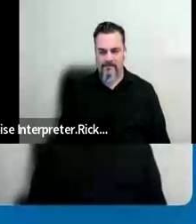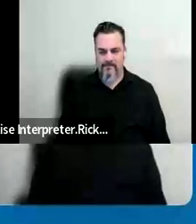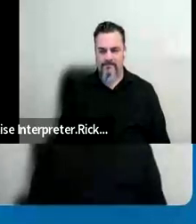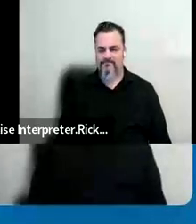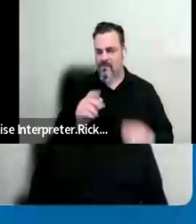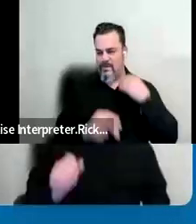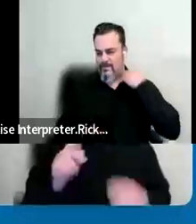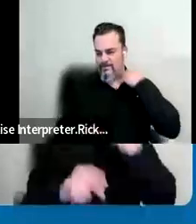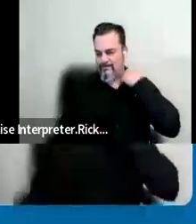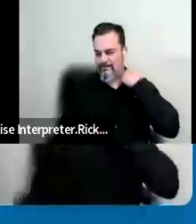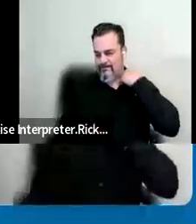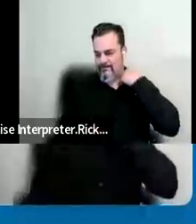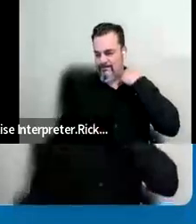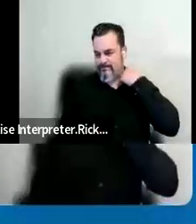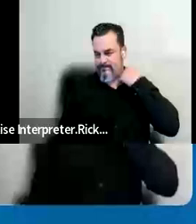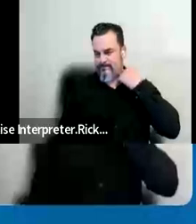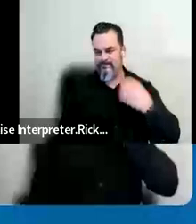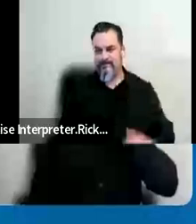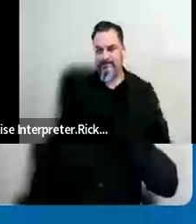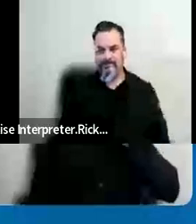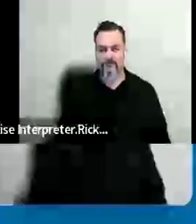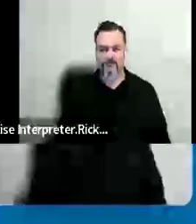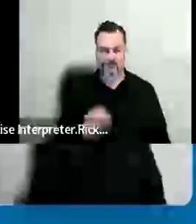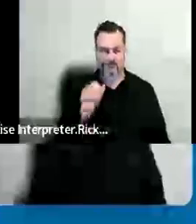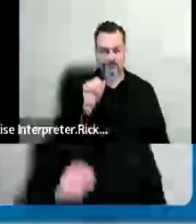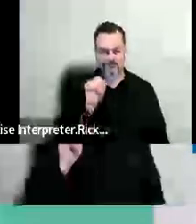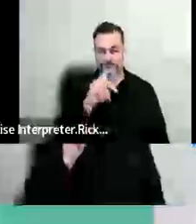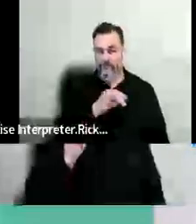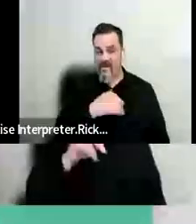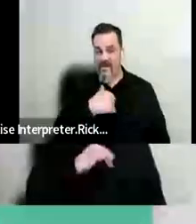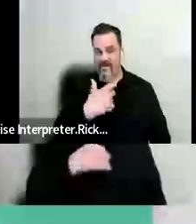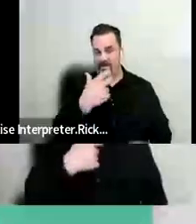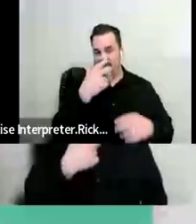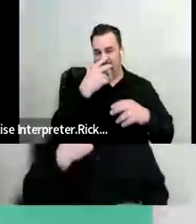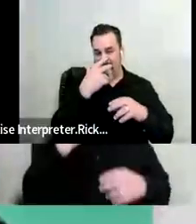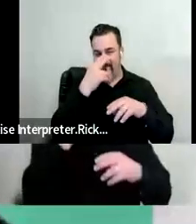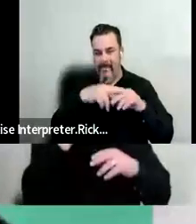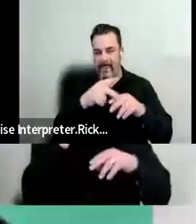Okay. All right, I've got a fun, very short video that I'd like to